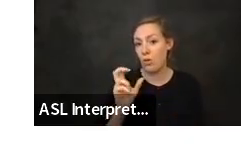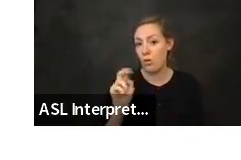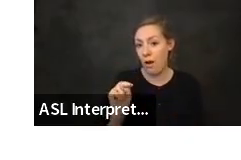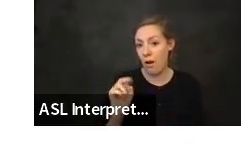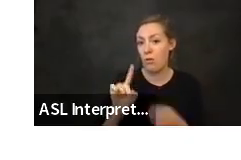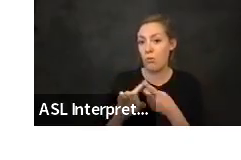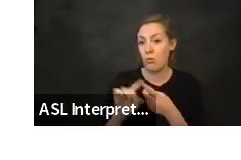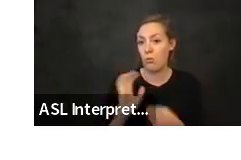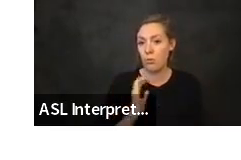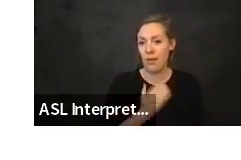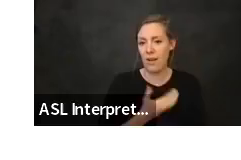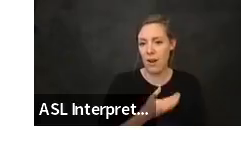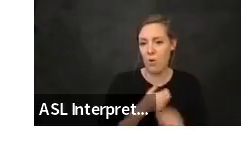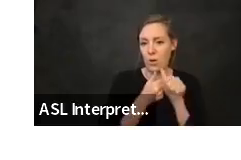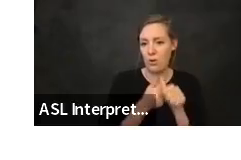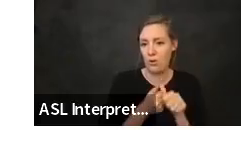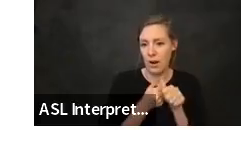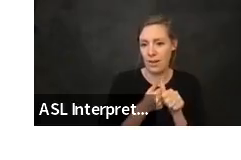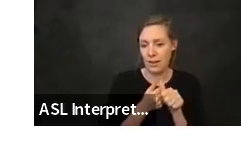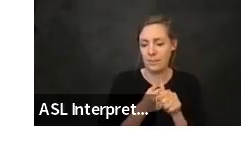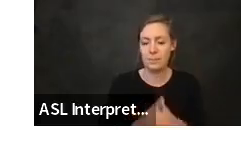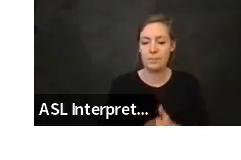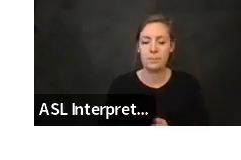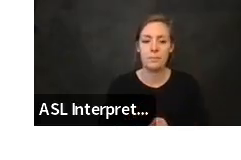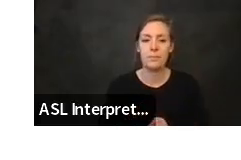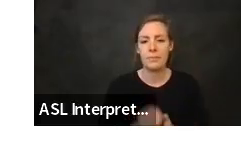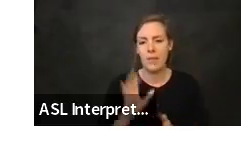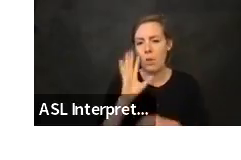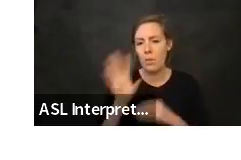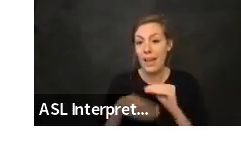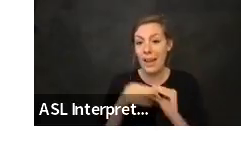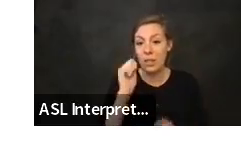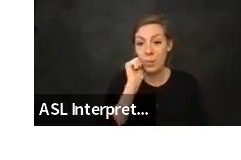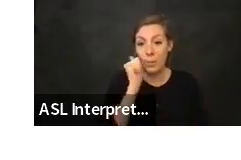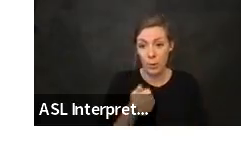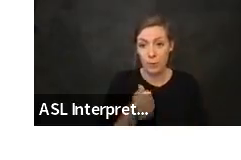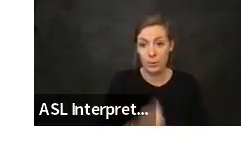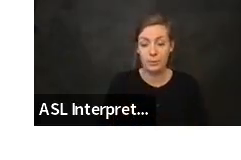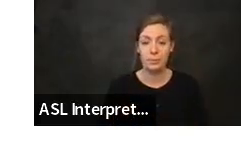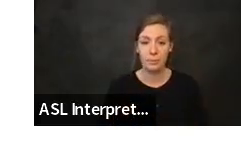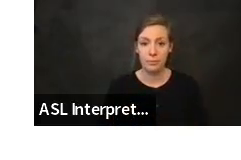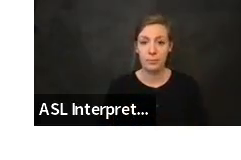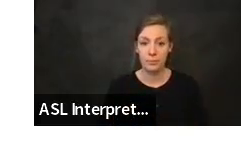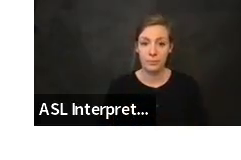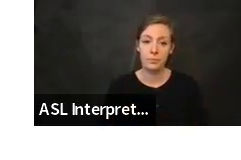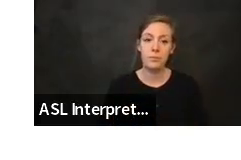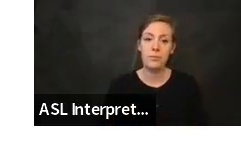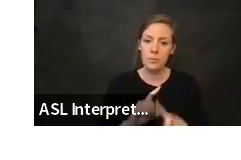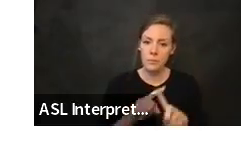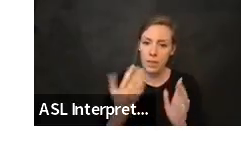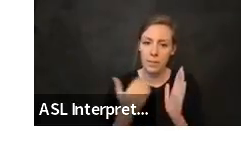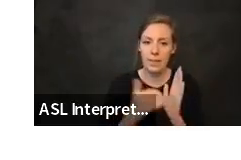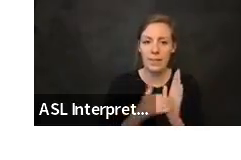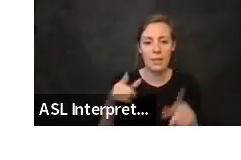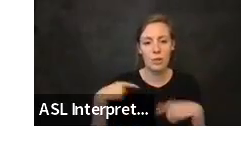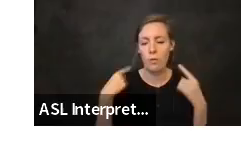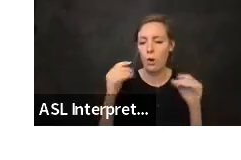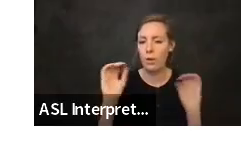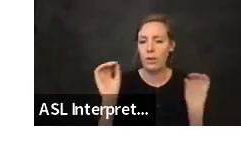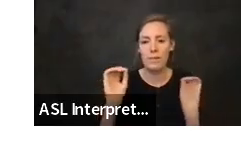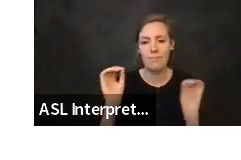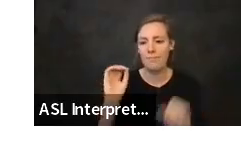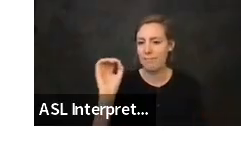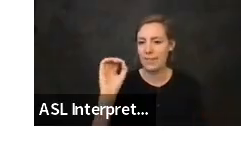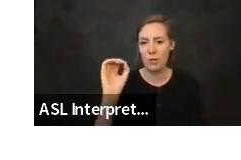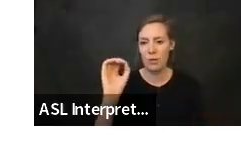our tracking of variants tomorrow. But to reiterate, so far we have 0 cases.